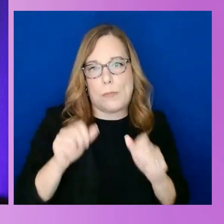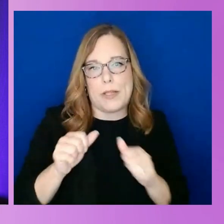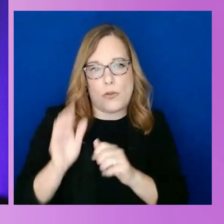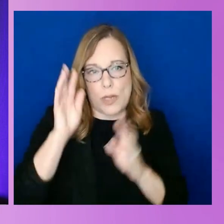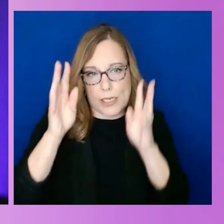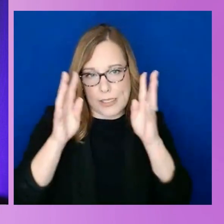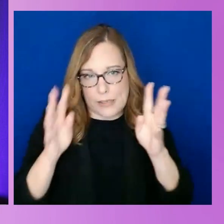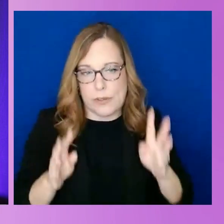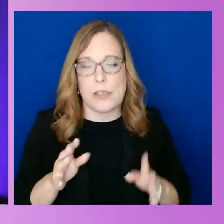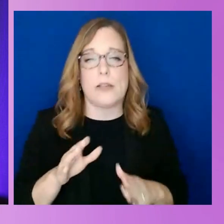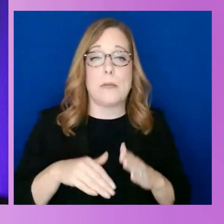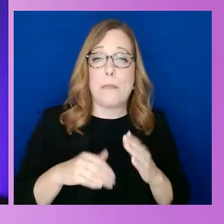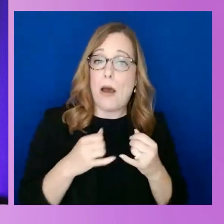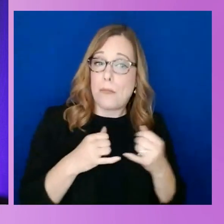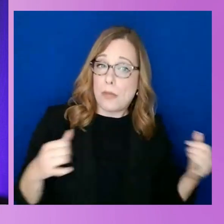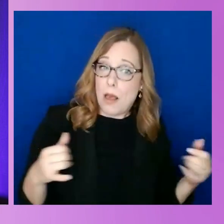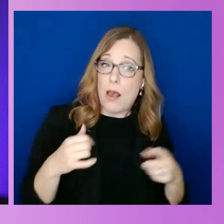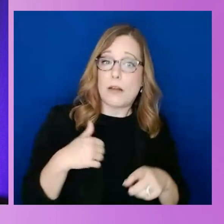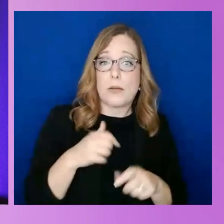new value.